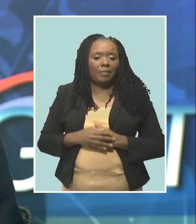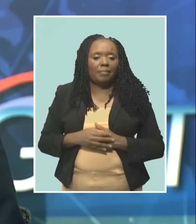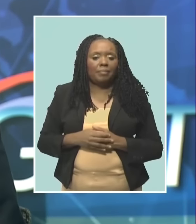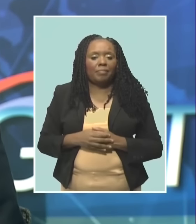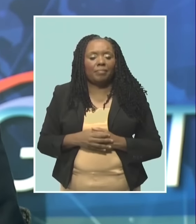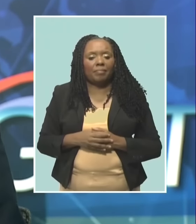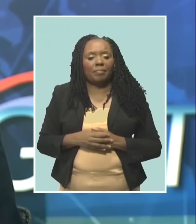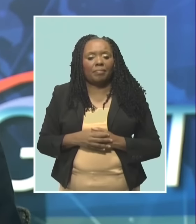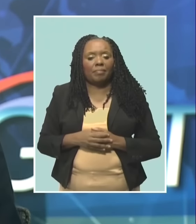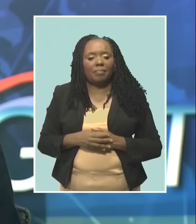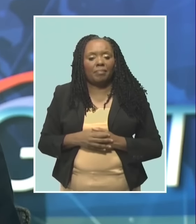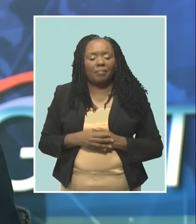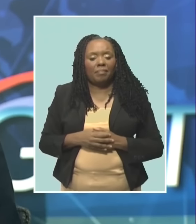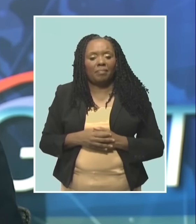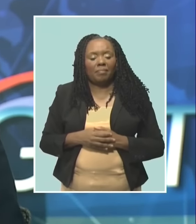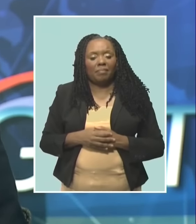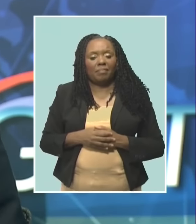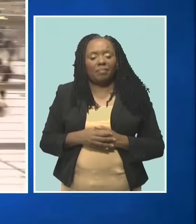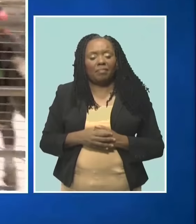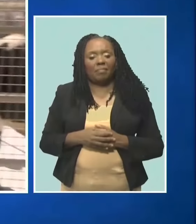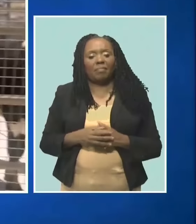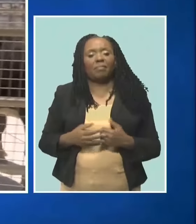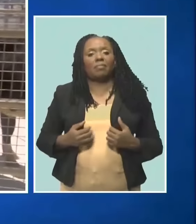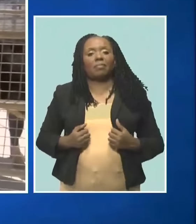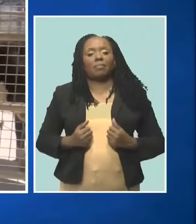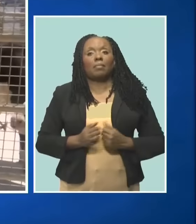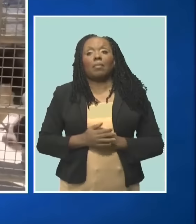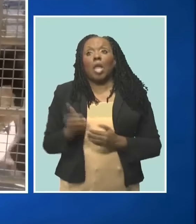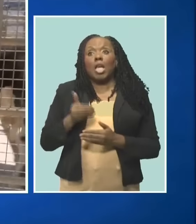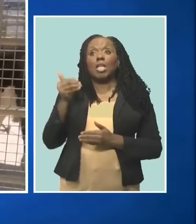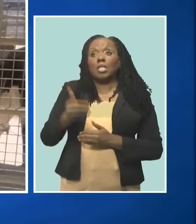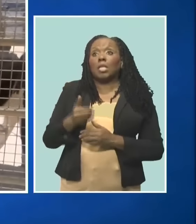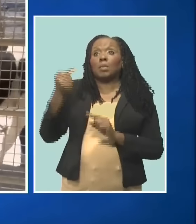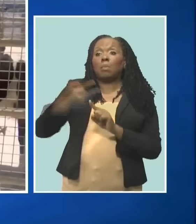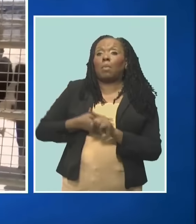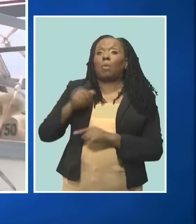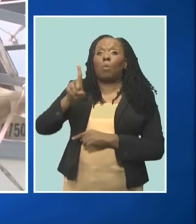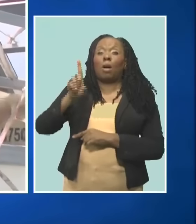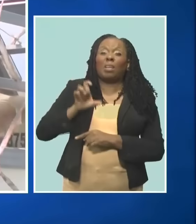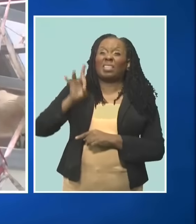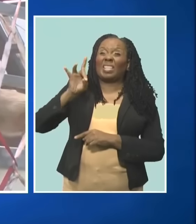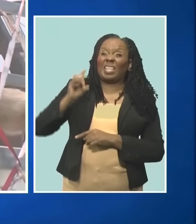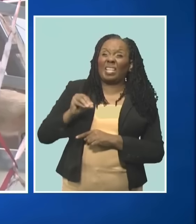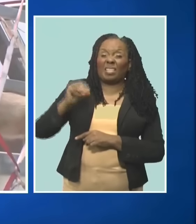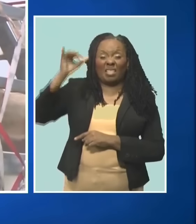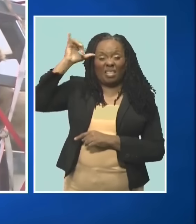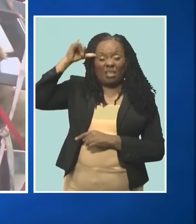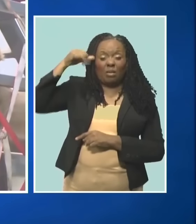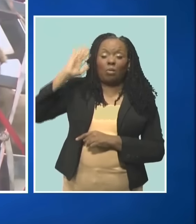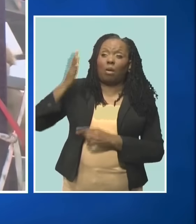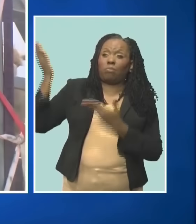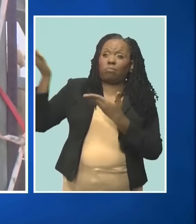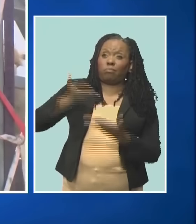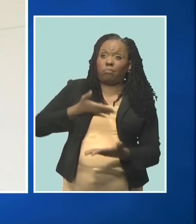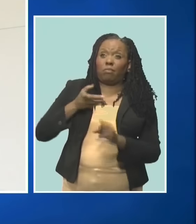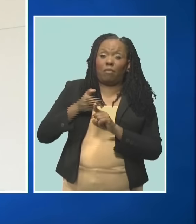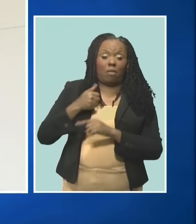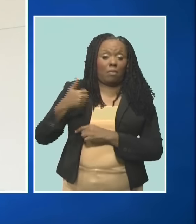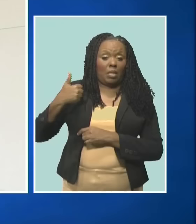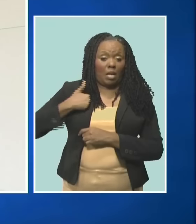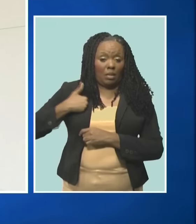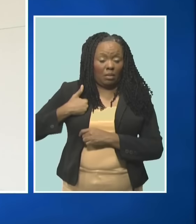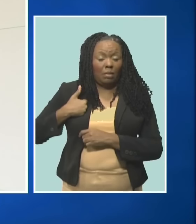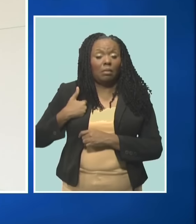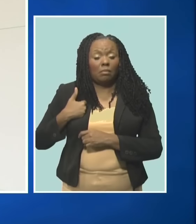Erskine Sandiford Centre. Next month, a shipment of 180 cows in calf will arrive on the island from Canada.